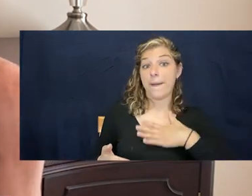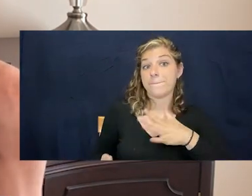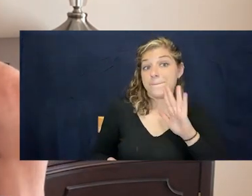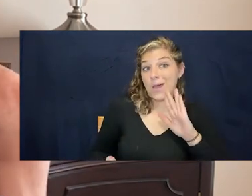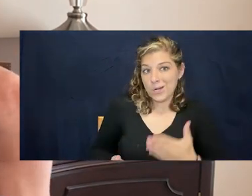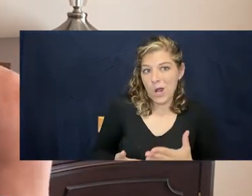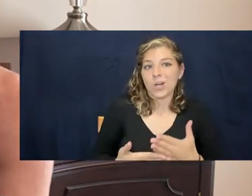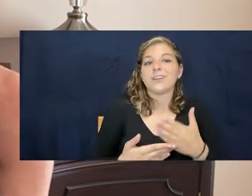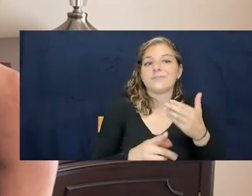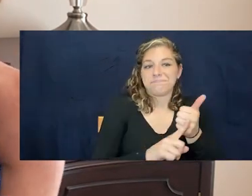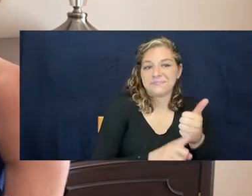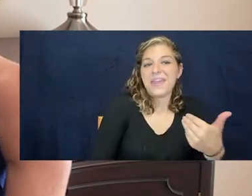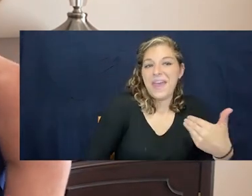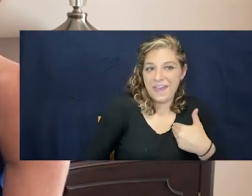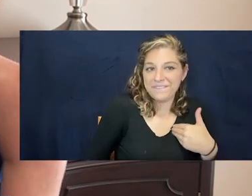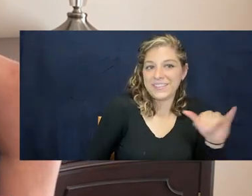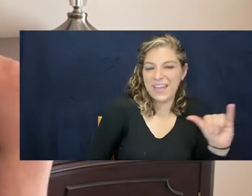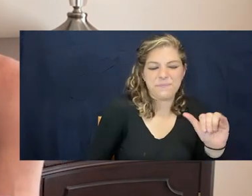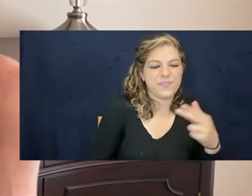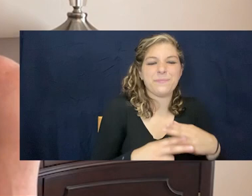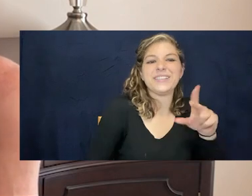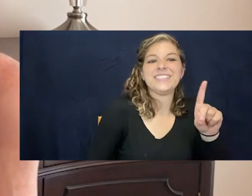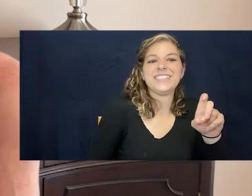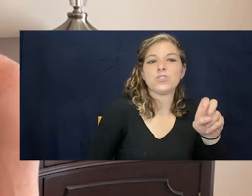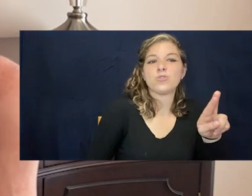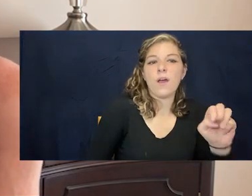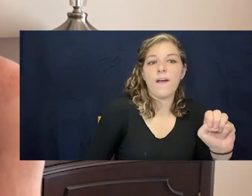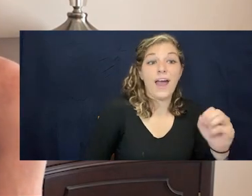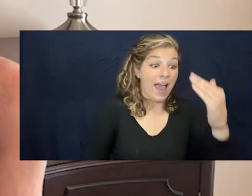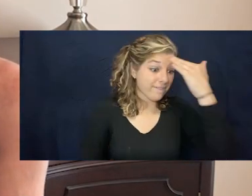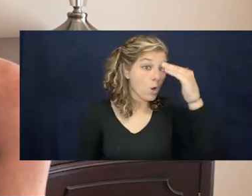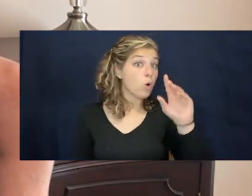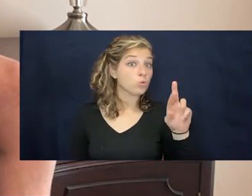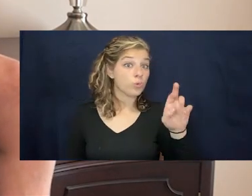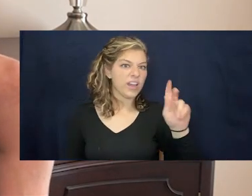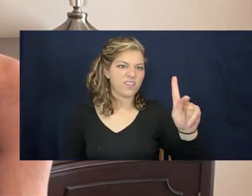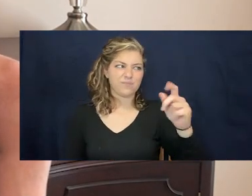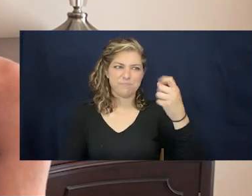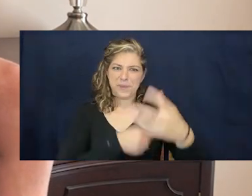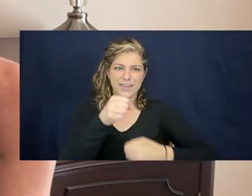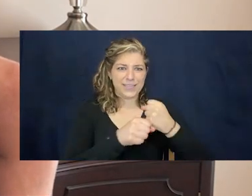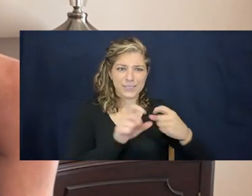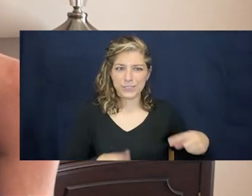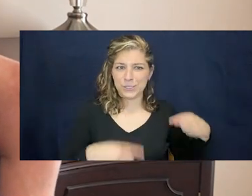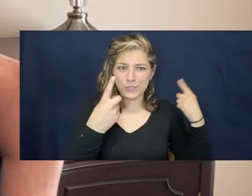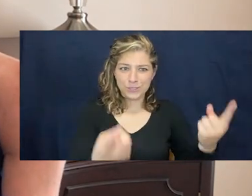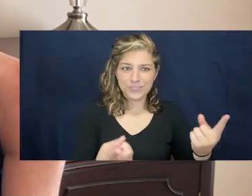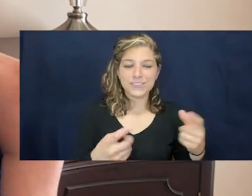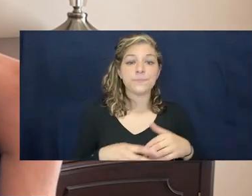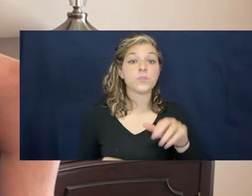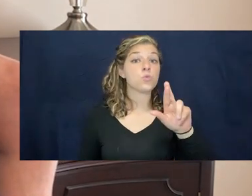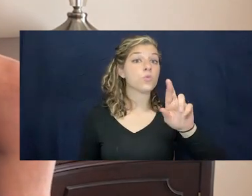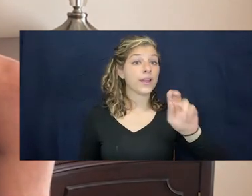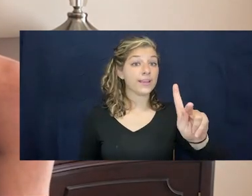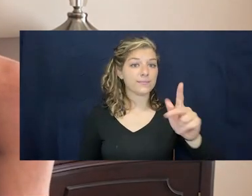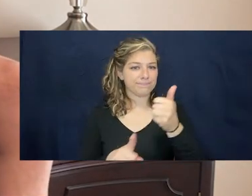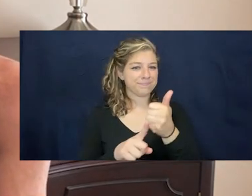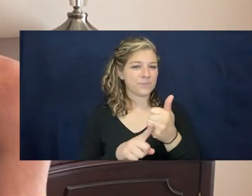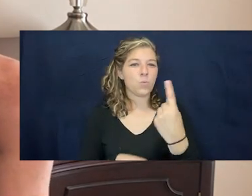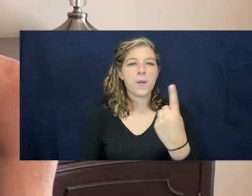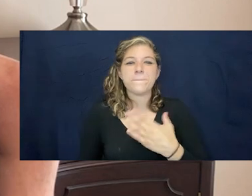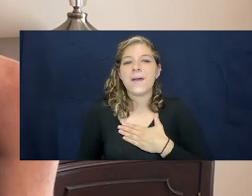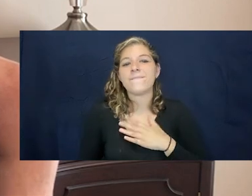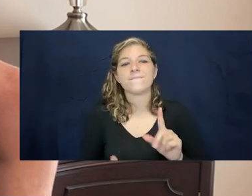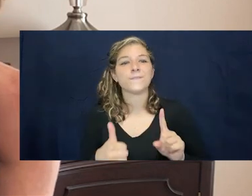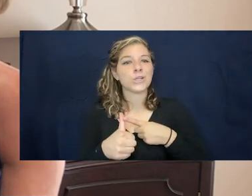who has Smith-Magenis Syndrome. I've known Rick Guidotti a number of years, and Rick was